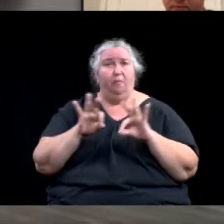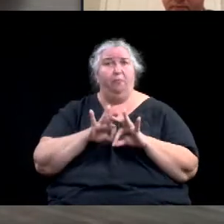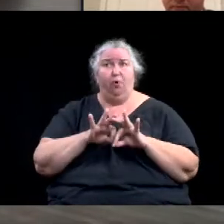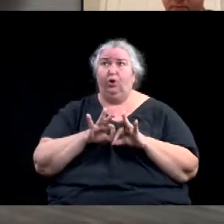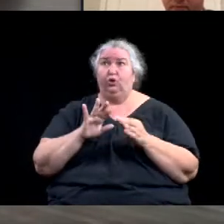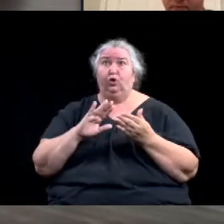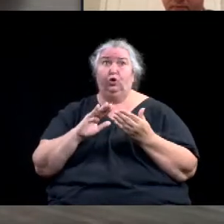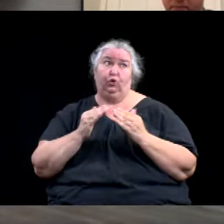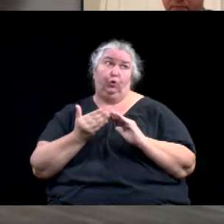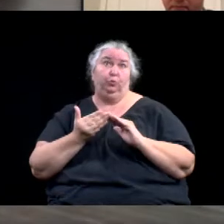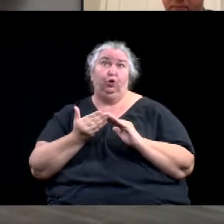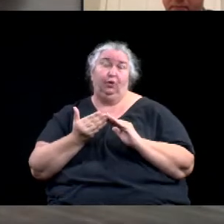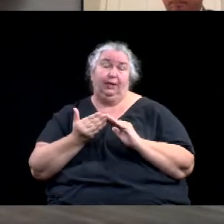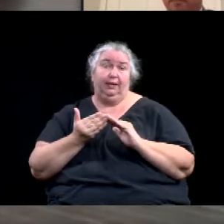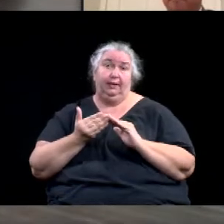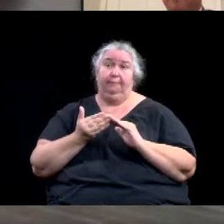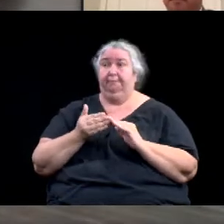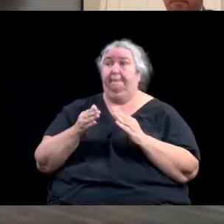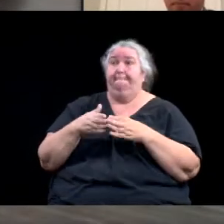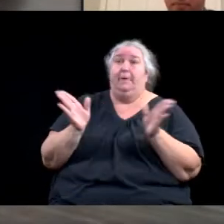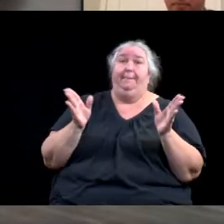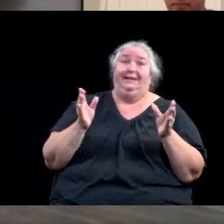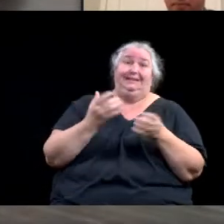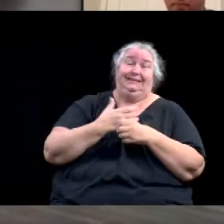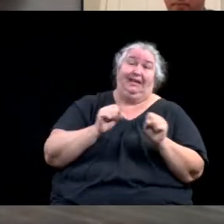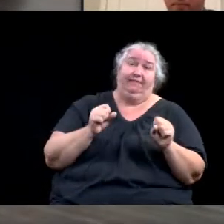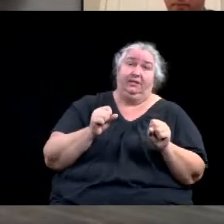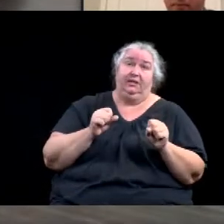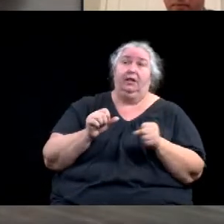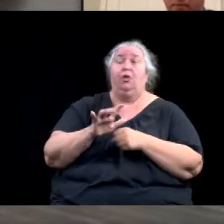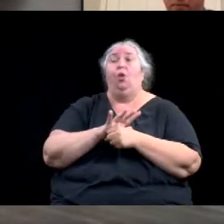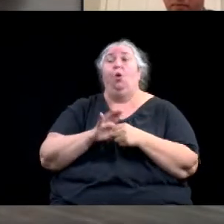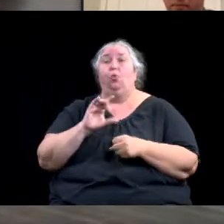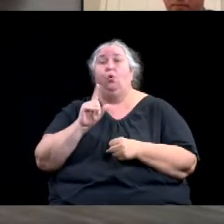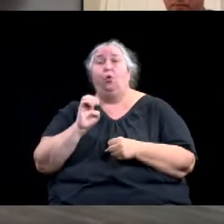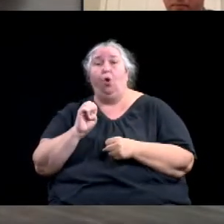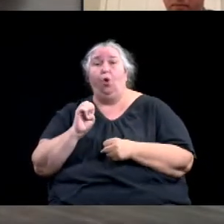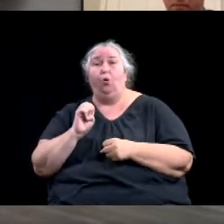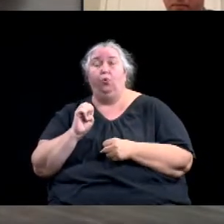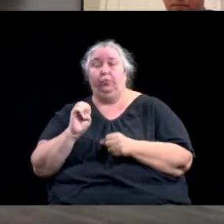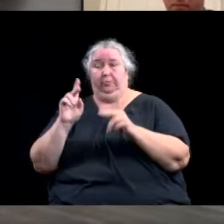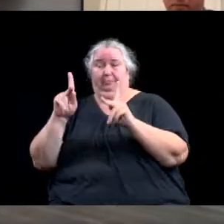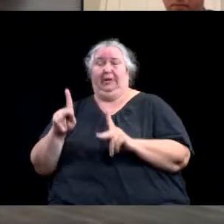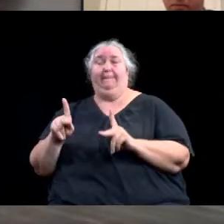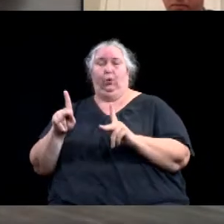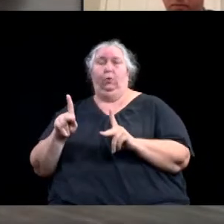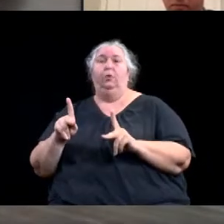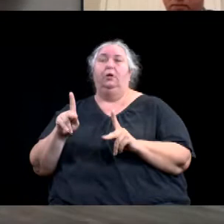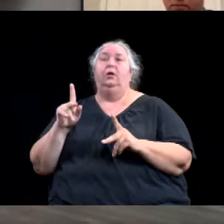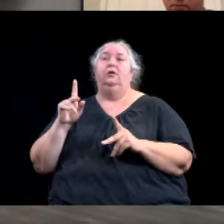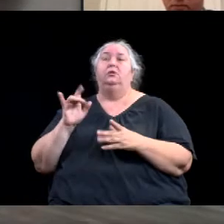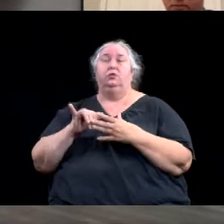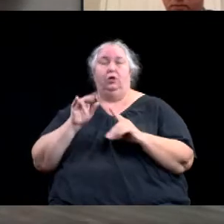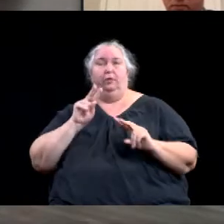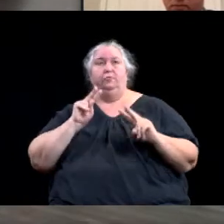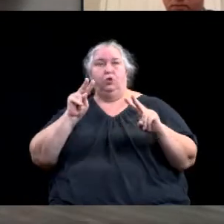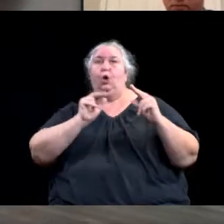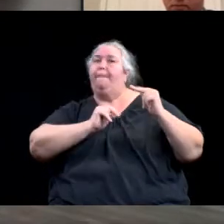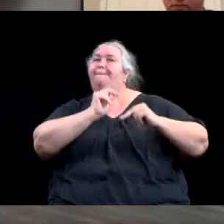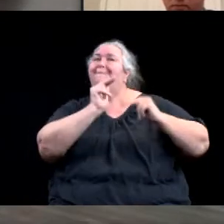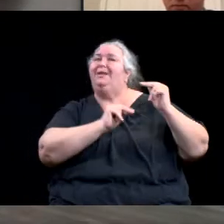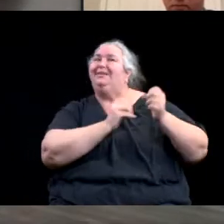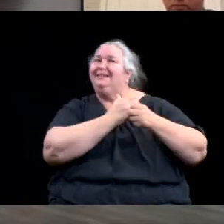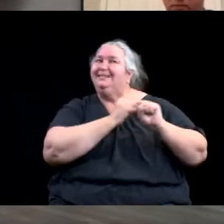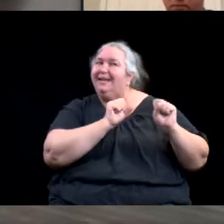In observance of the Building Safety Month, Americans are asked to consider the commitment to improve building safety